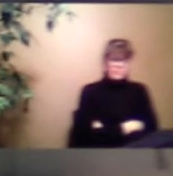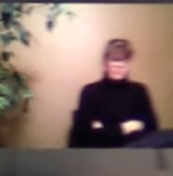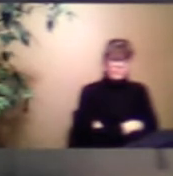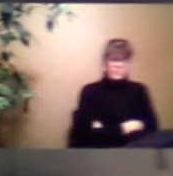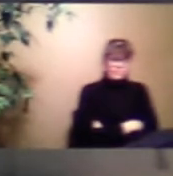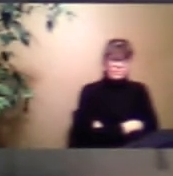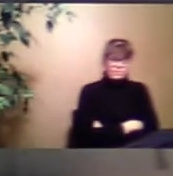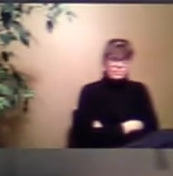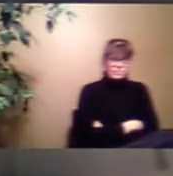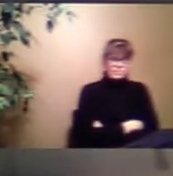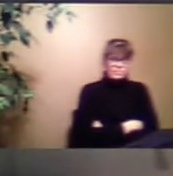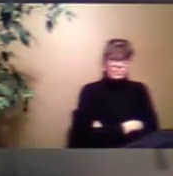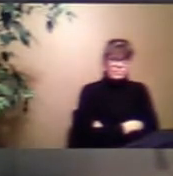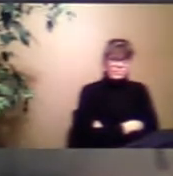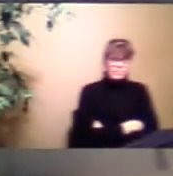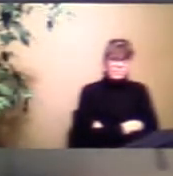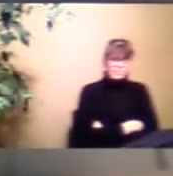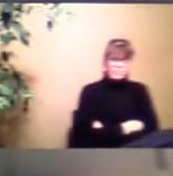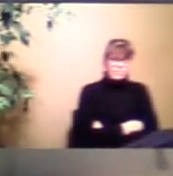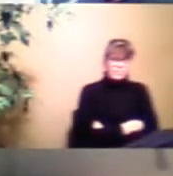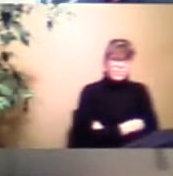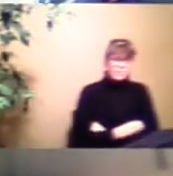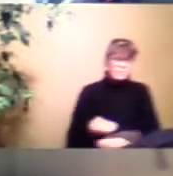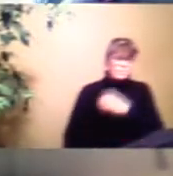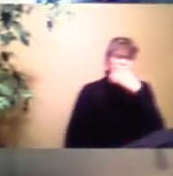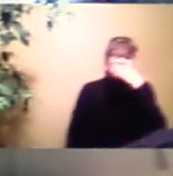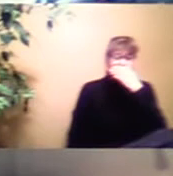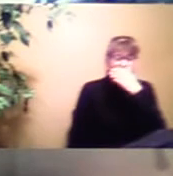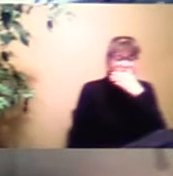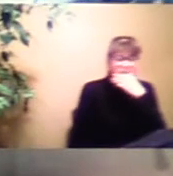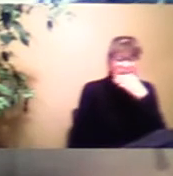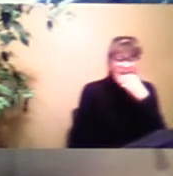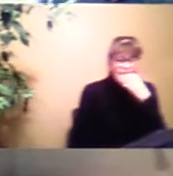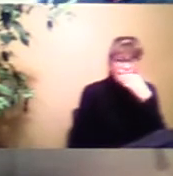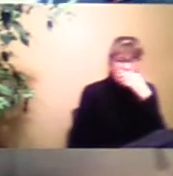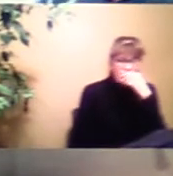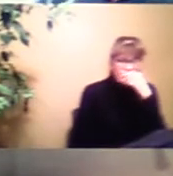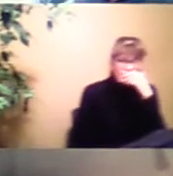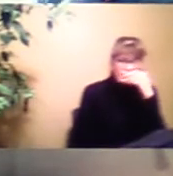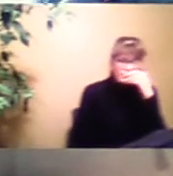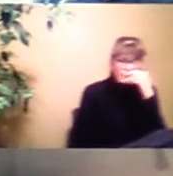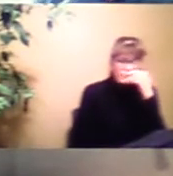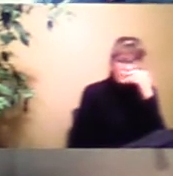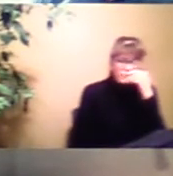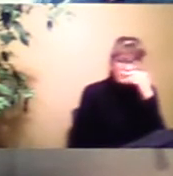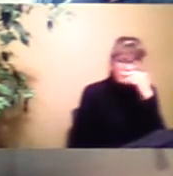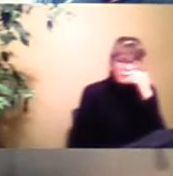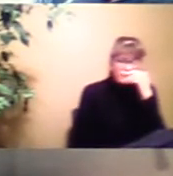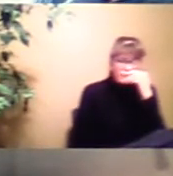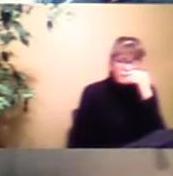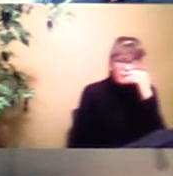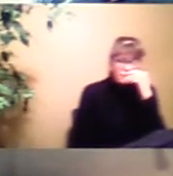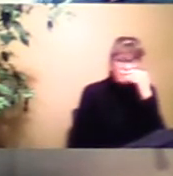please provide that? I believe Wayne did provide that in the PowerPoint. He provided... I'm not sure we really got down to the brass